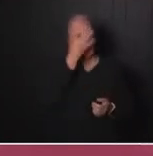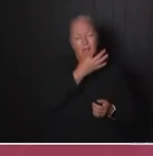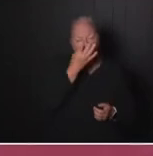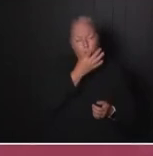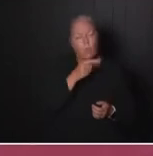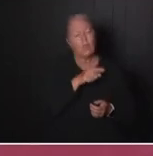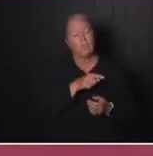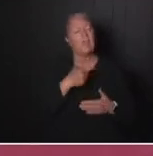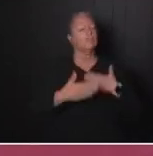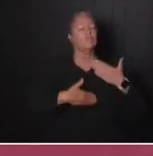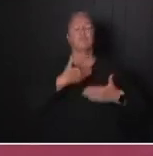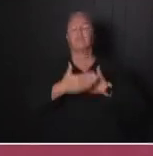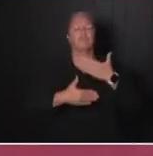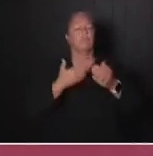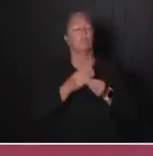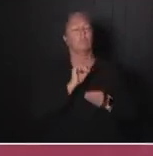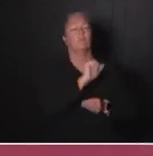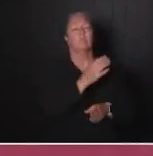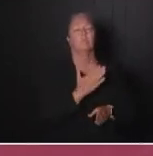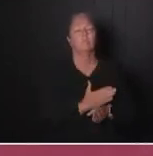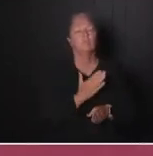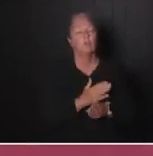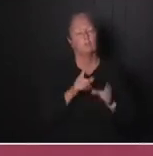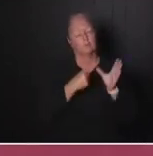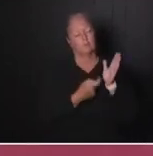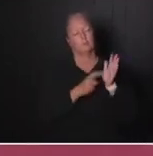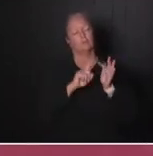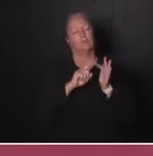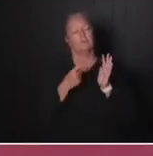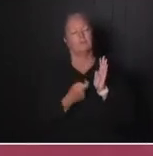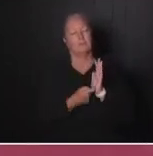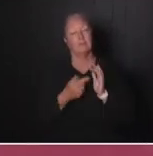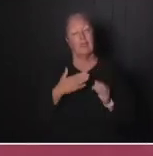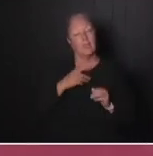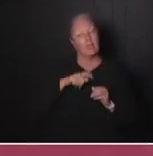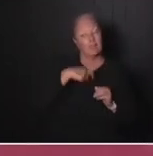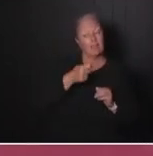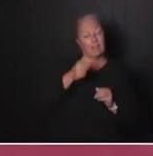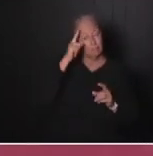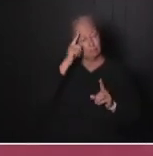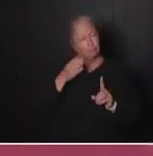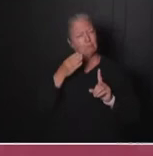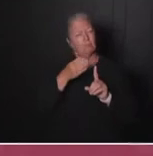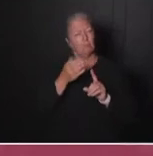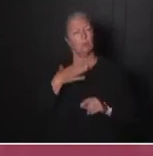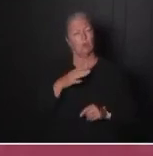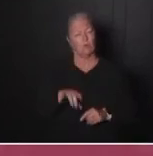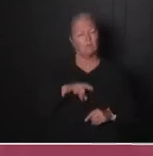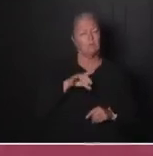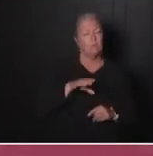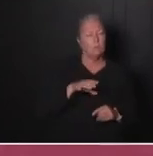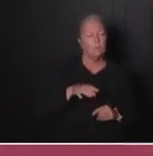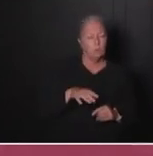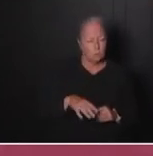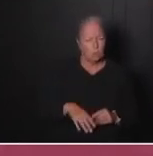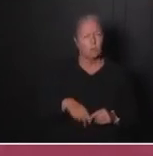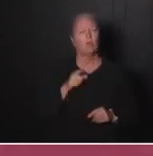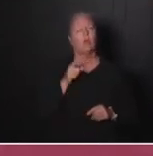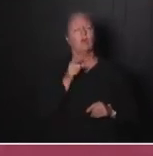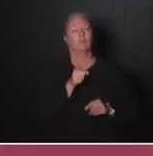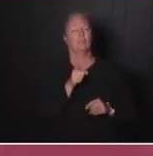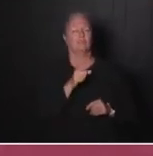their careers. The next step towards our goal of affordable universal